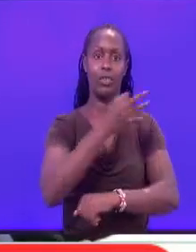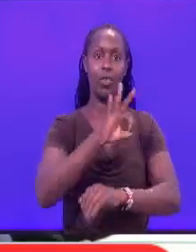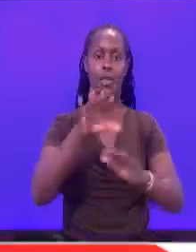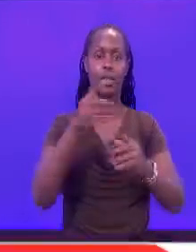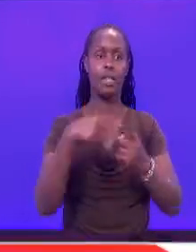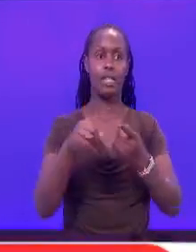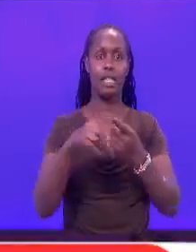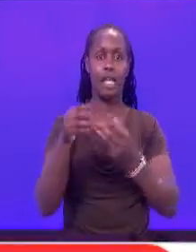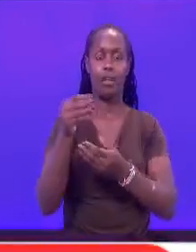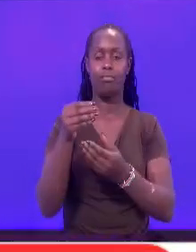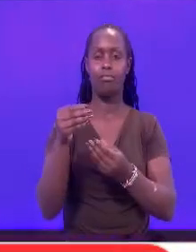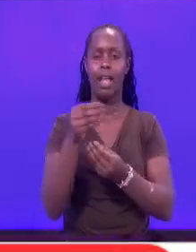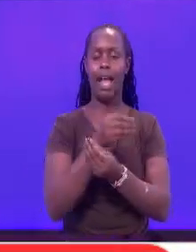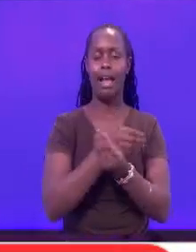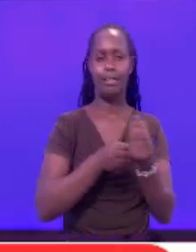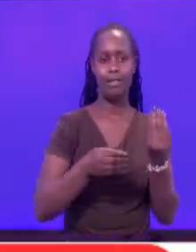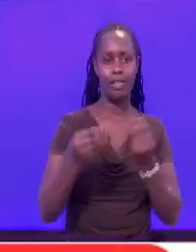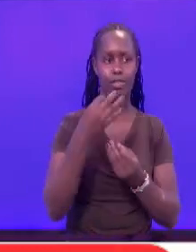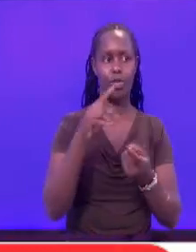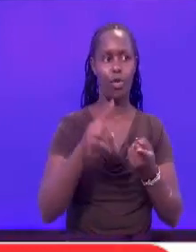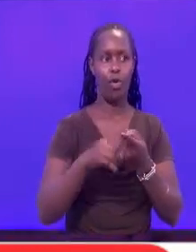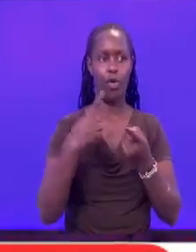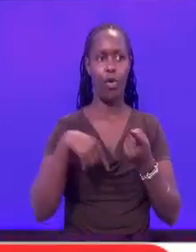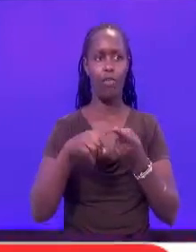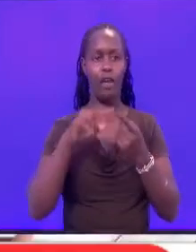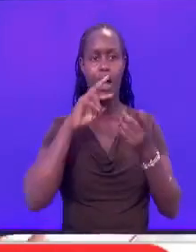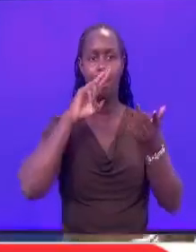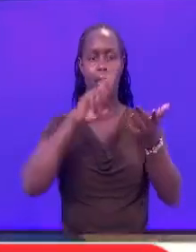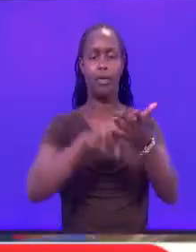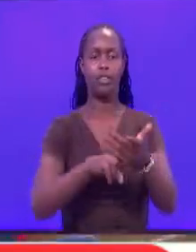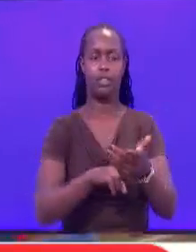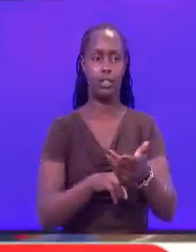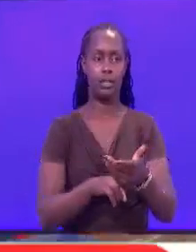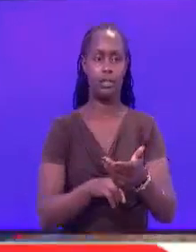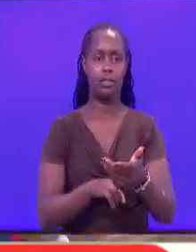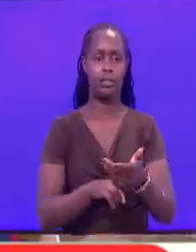of responses. Mike Kagwango, TV 47.